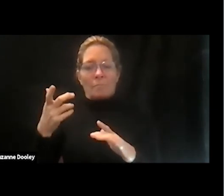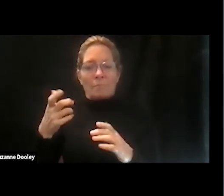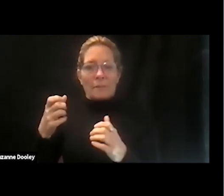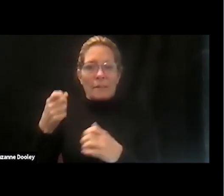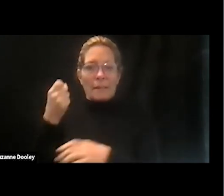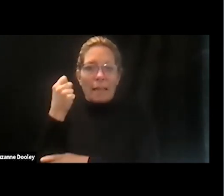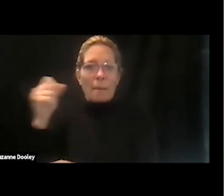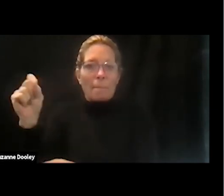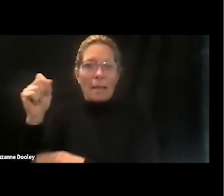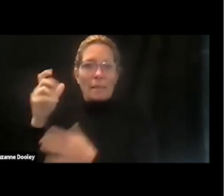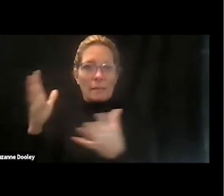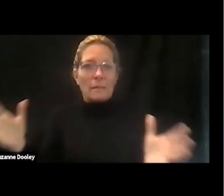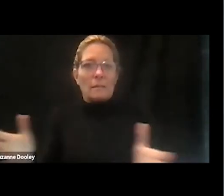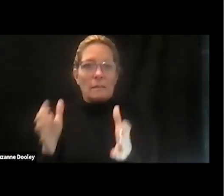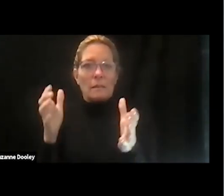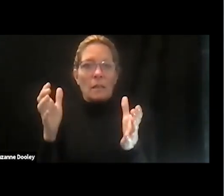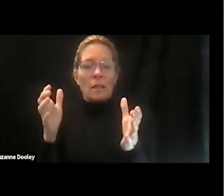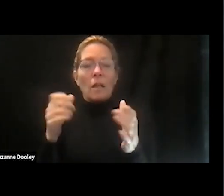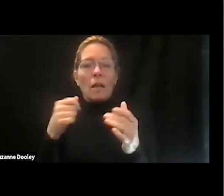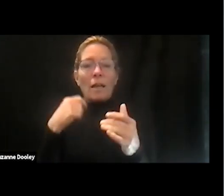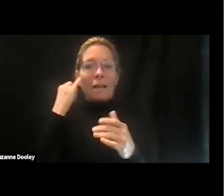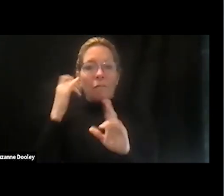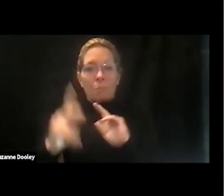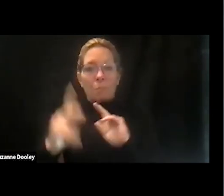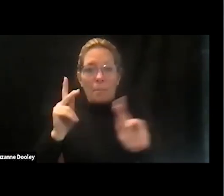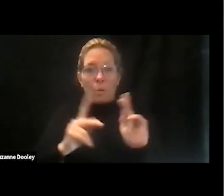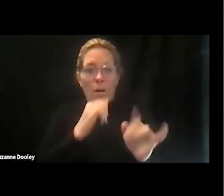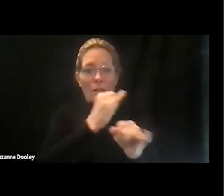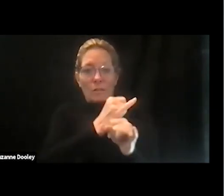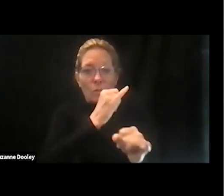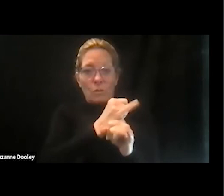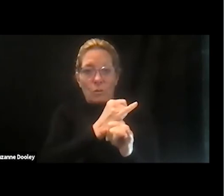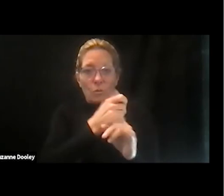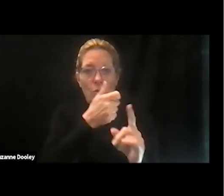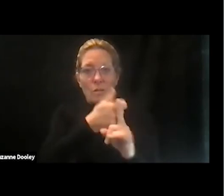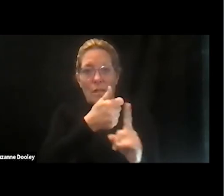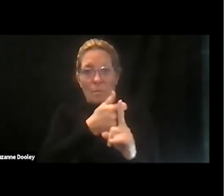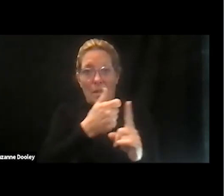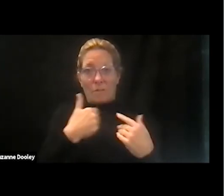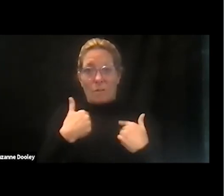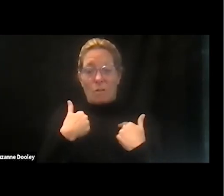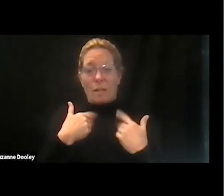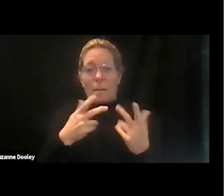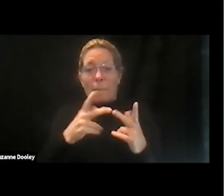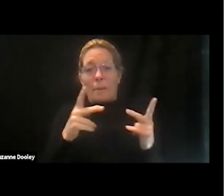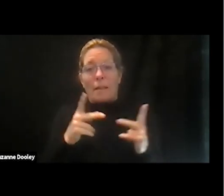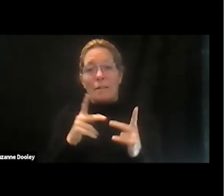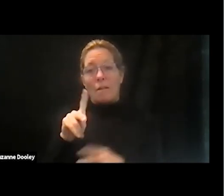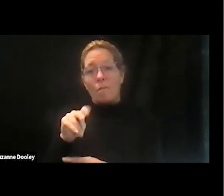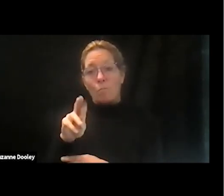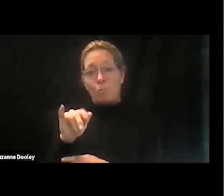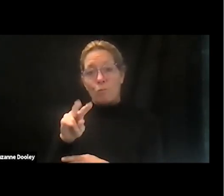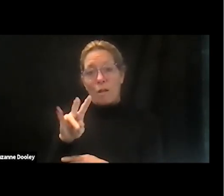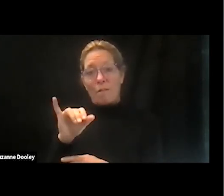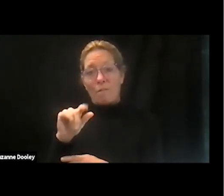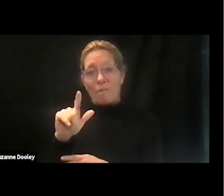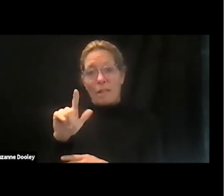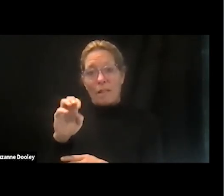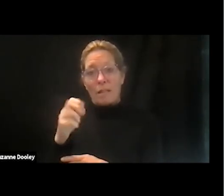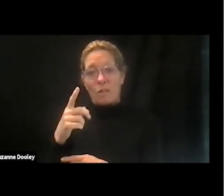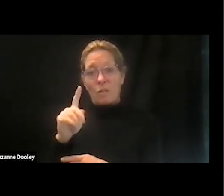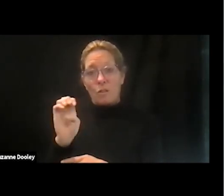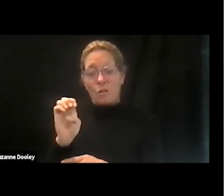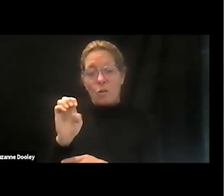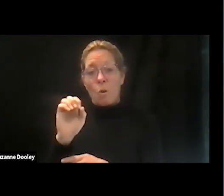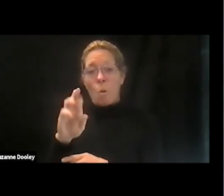think what's really important, if people or institutions are in a place of privilege or power or have